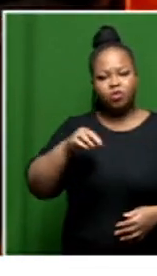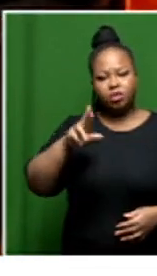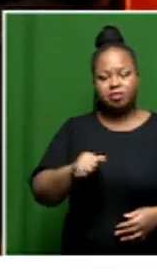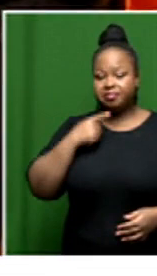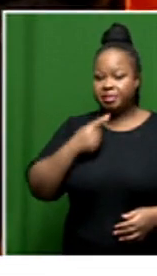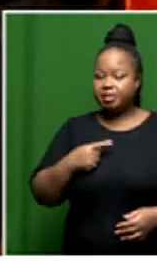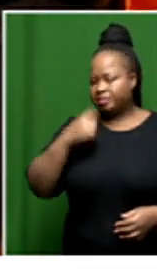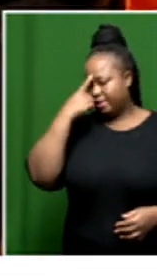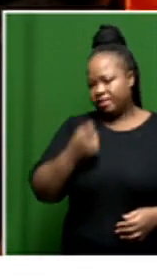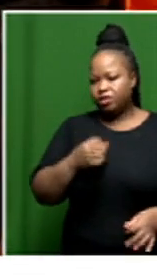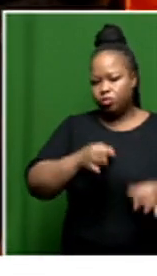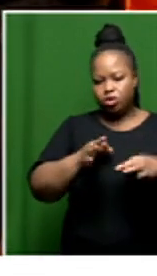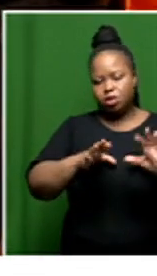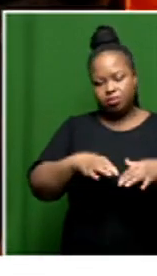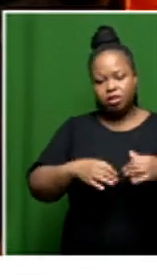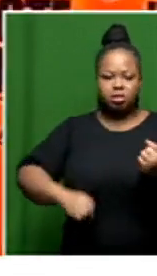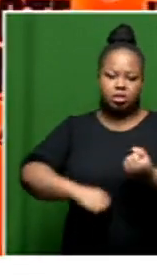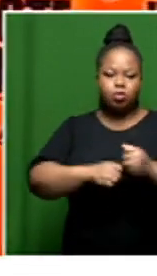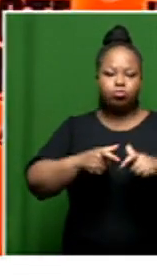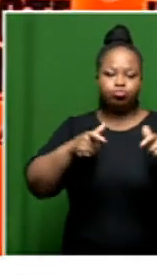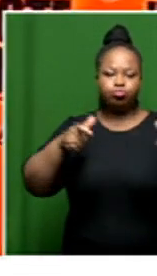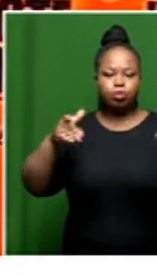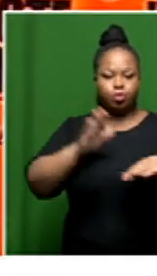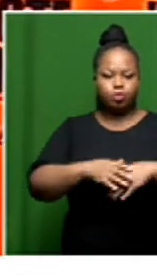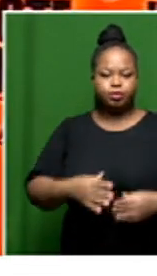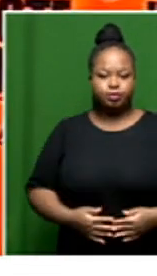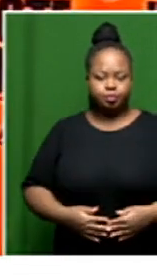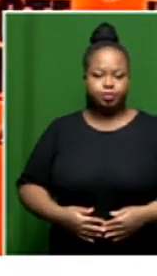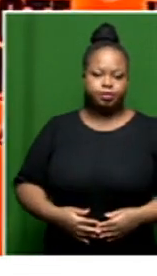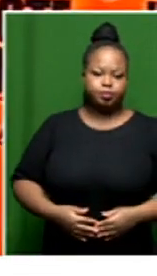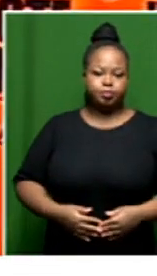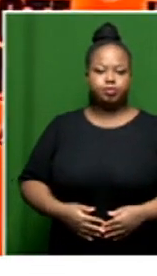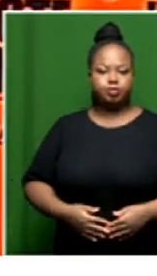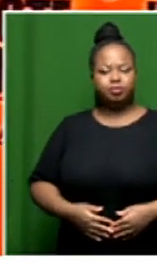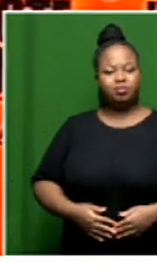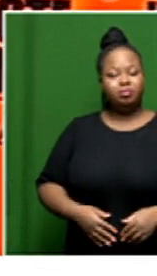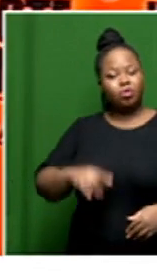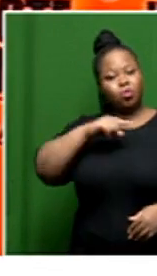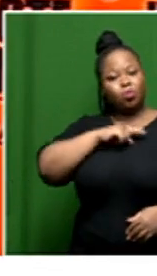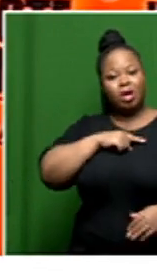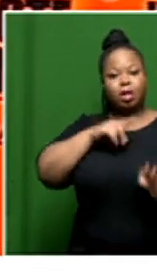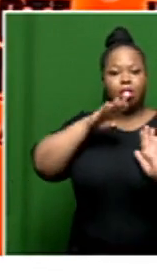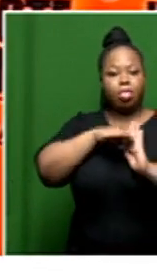that the party will increase its support again. The going down is caused by